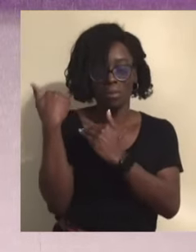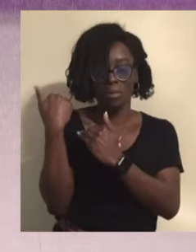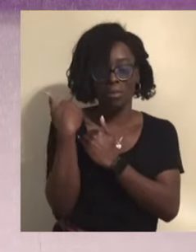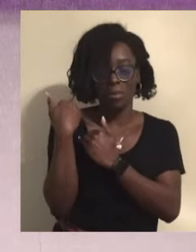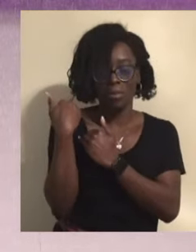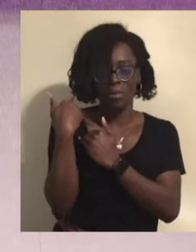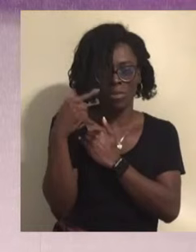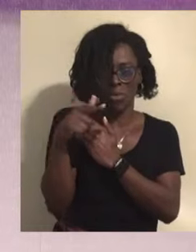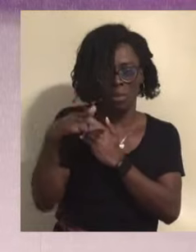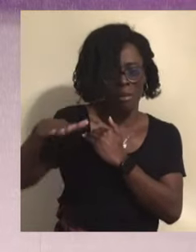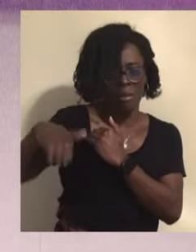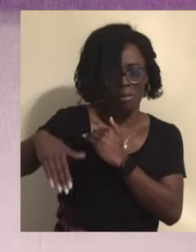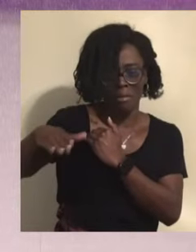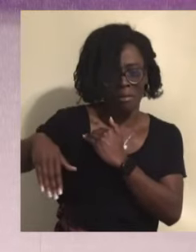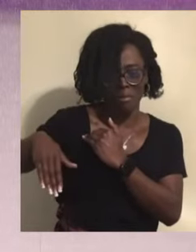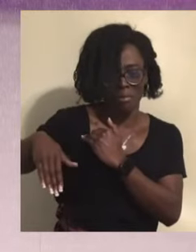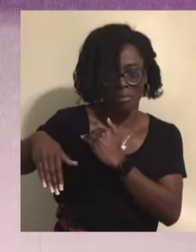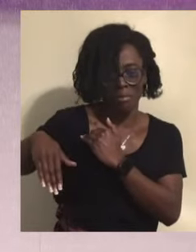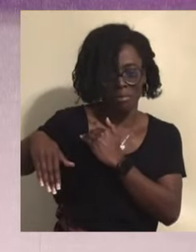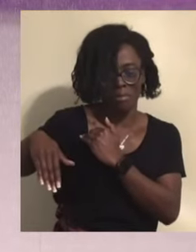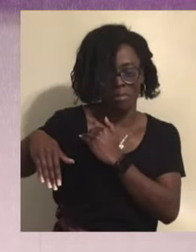yet.